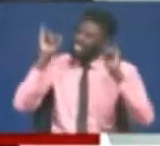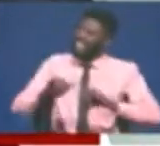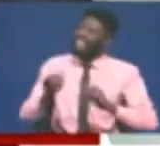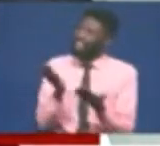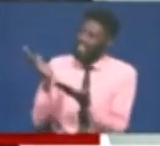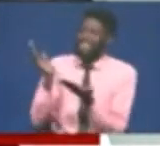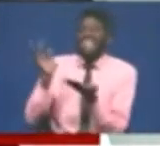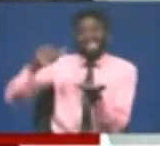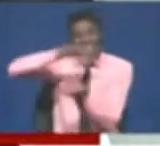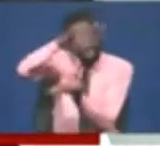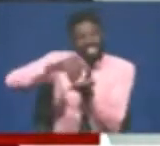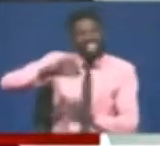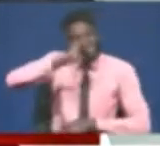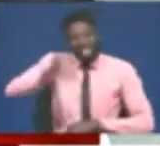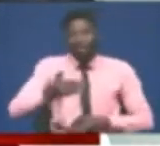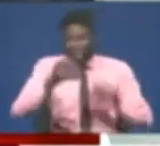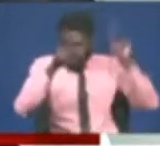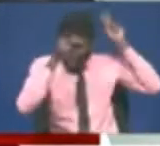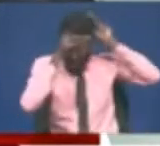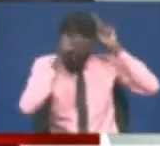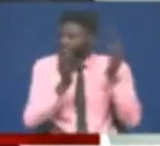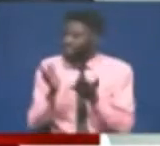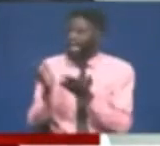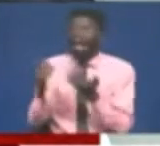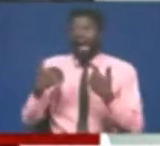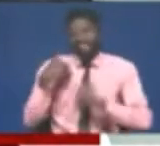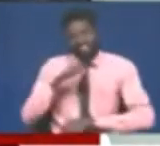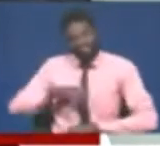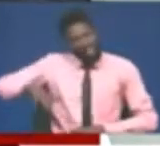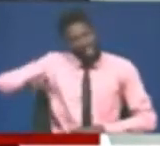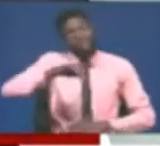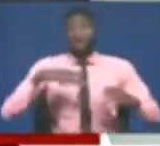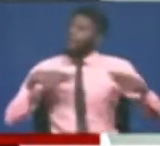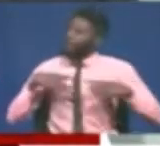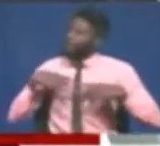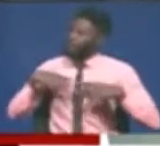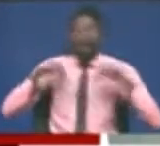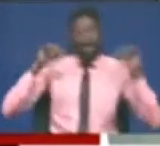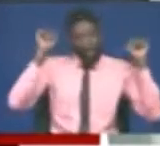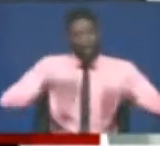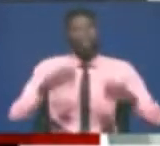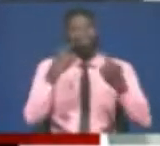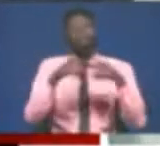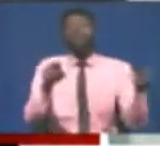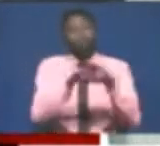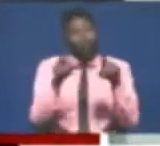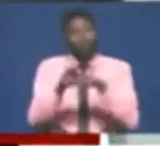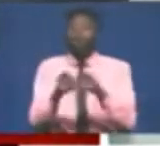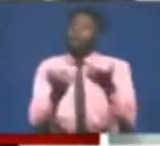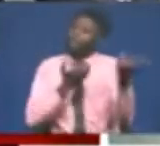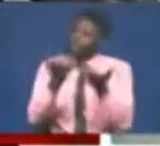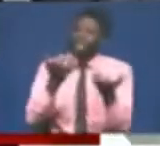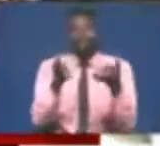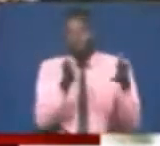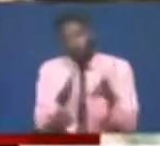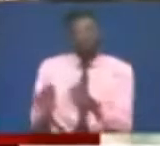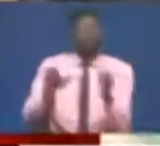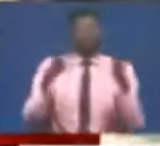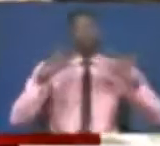Kakamega town is not only offering a relaxing atmosphere to residents, but also business opportunities for residents.